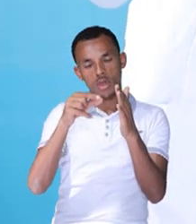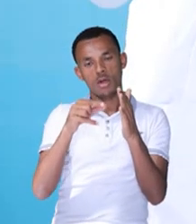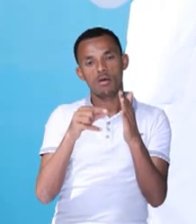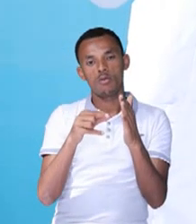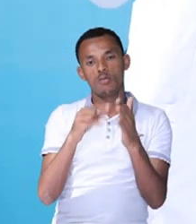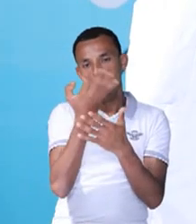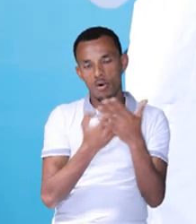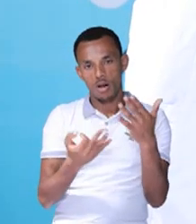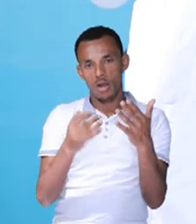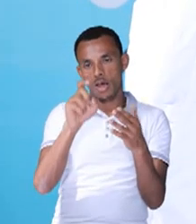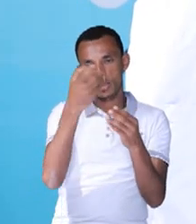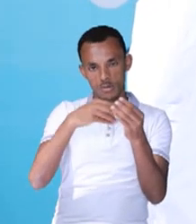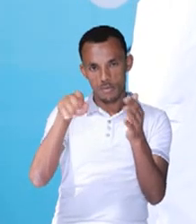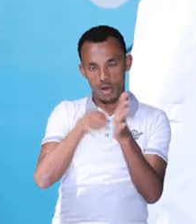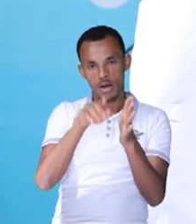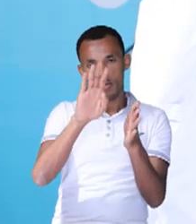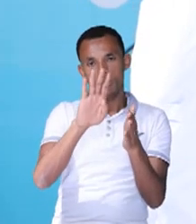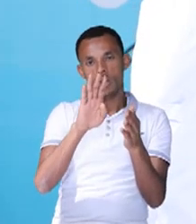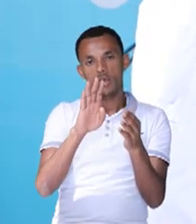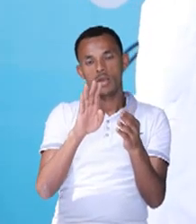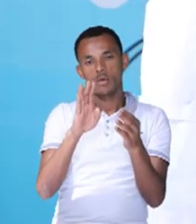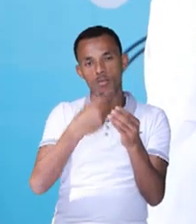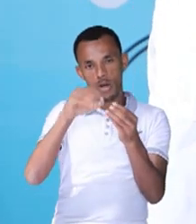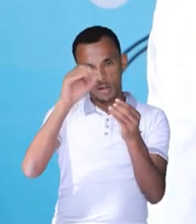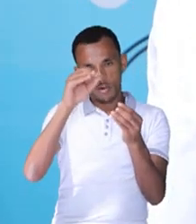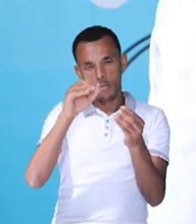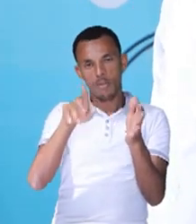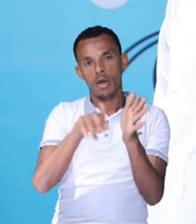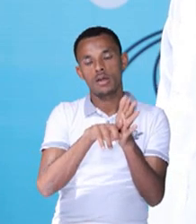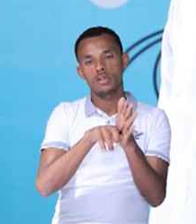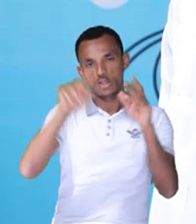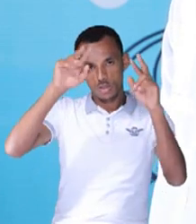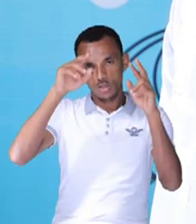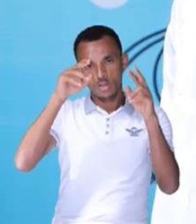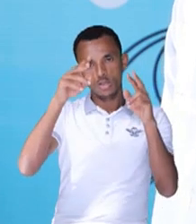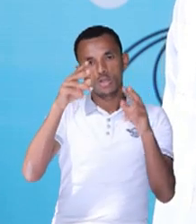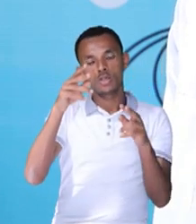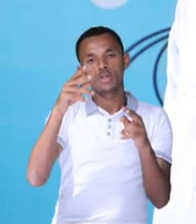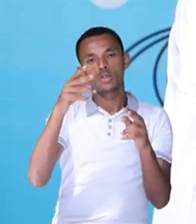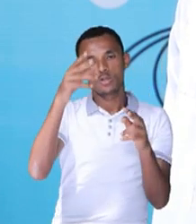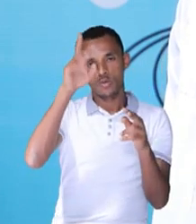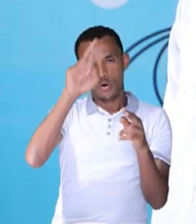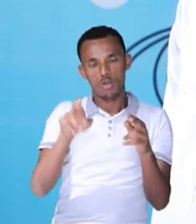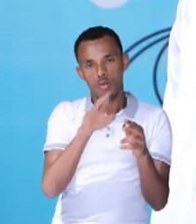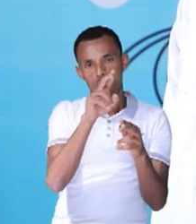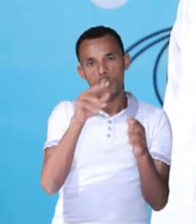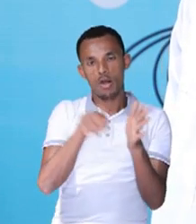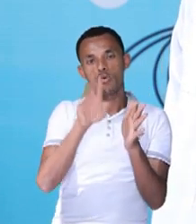to minus b plus minus the square root of b squared minus